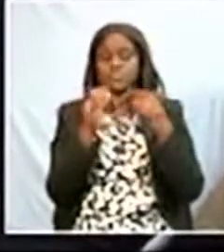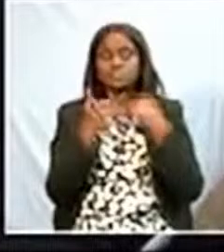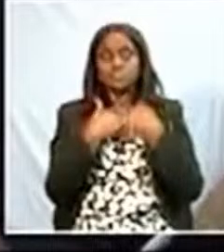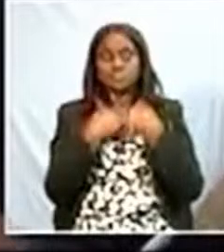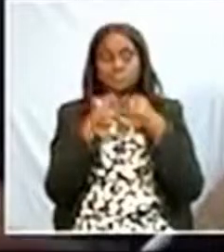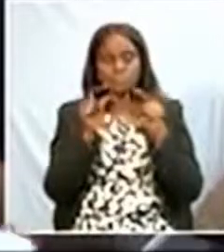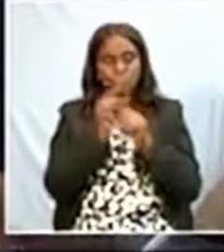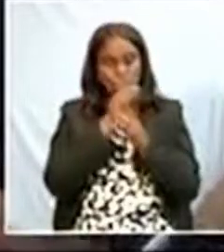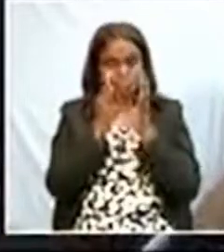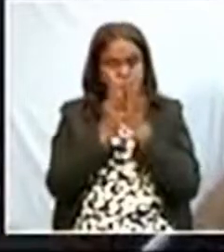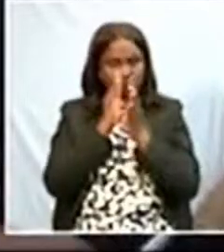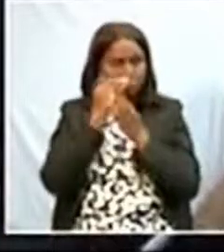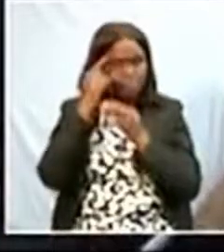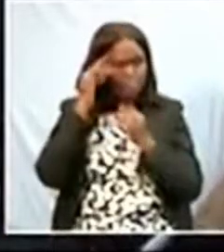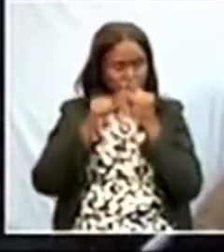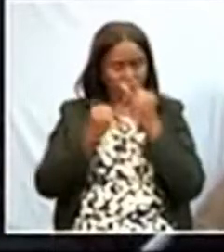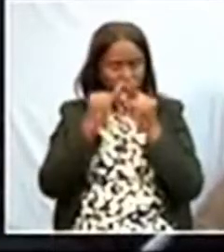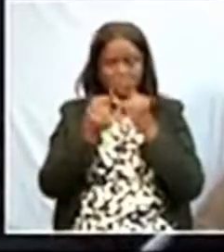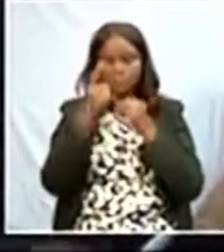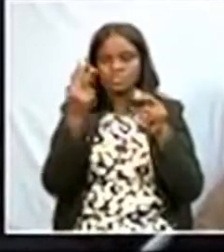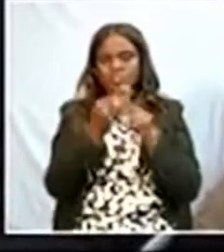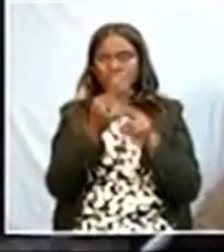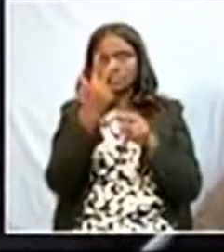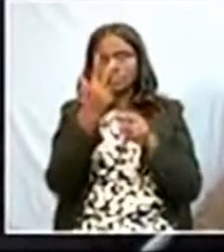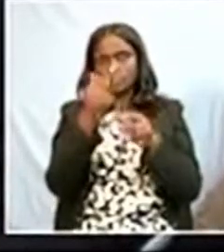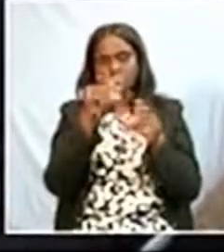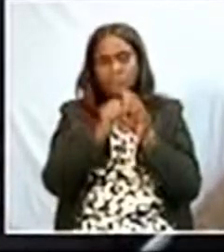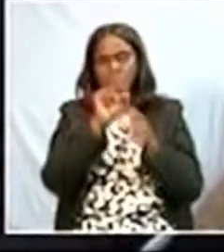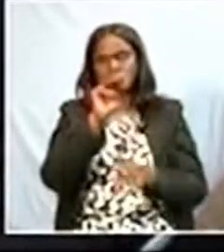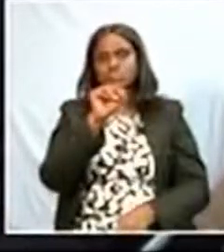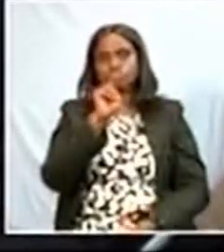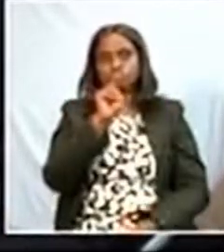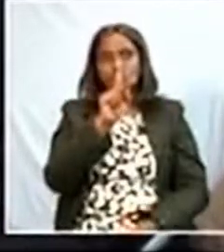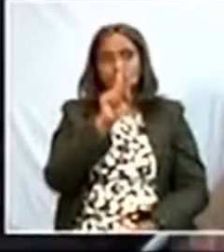a contract for completion of 1x3 classroom block at Mukuba